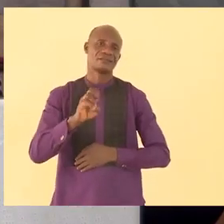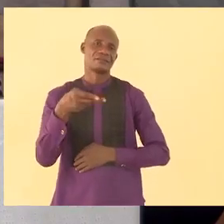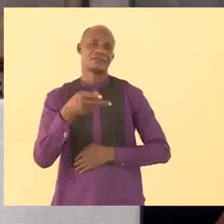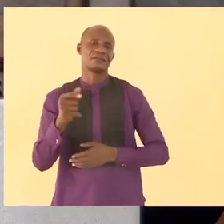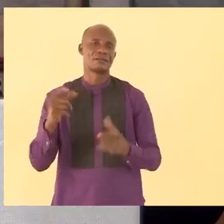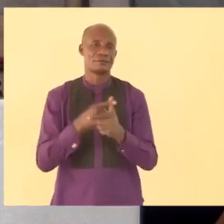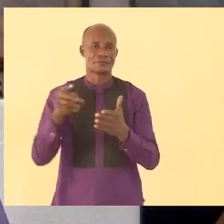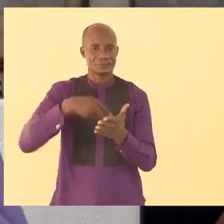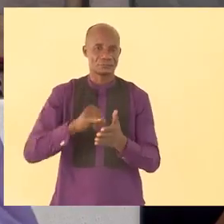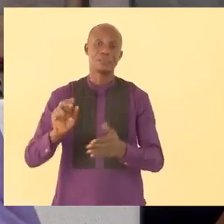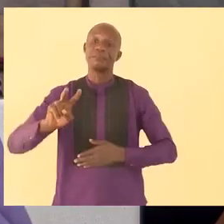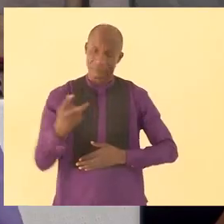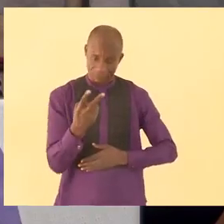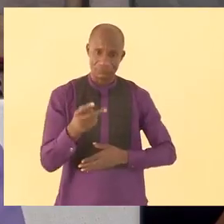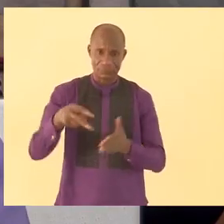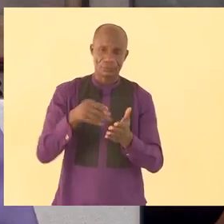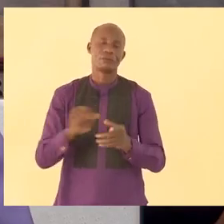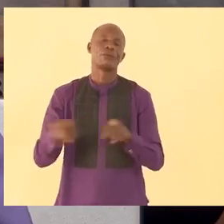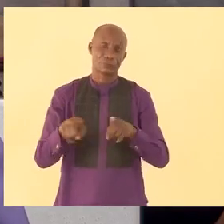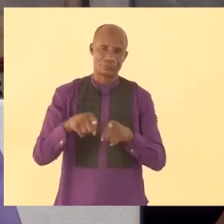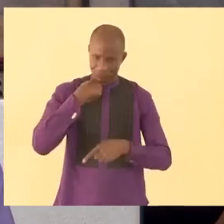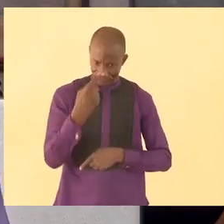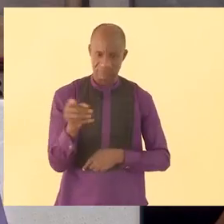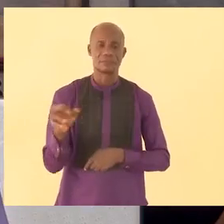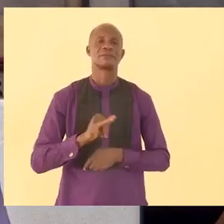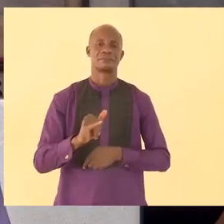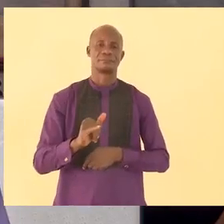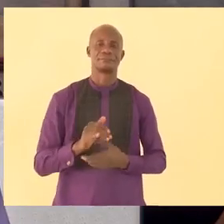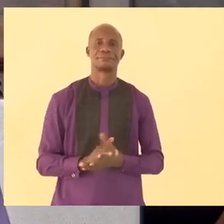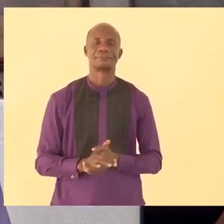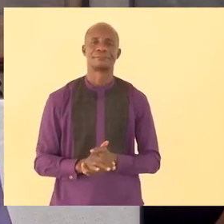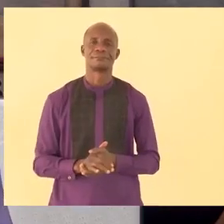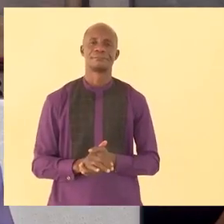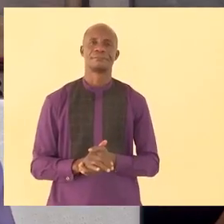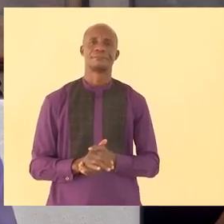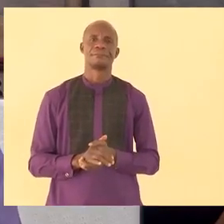our first reading. The second reading also says,